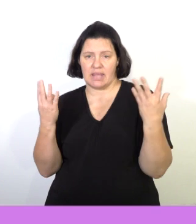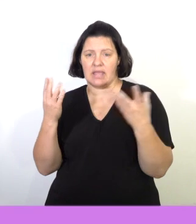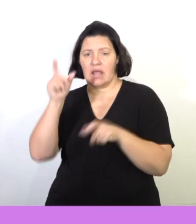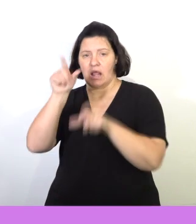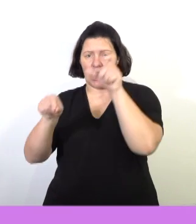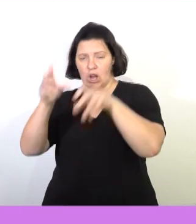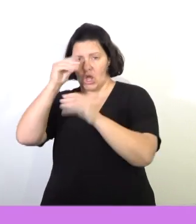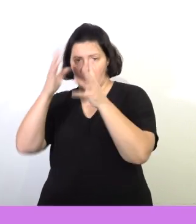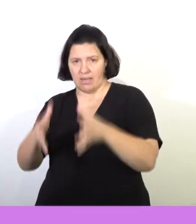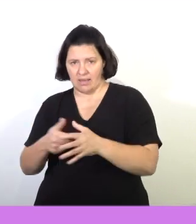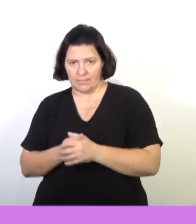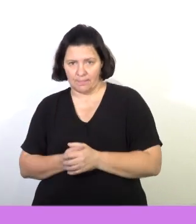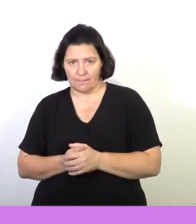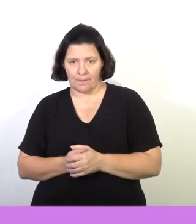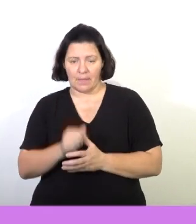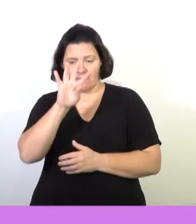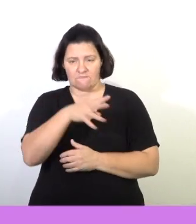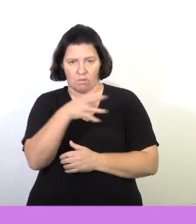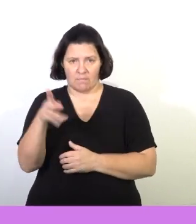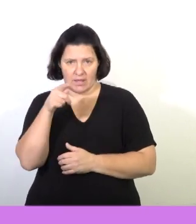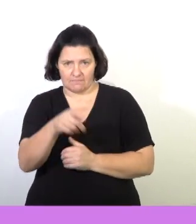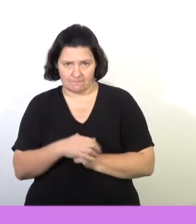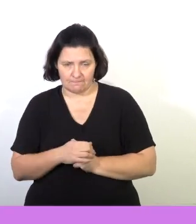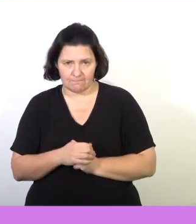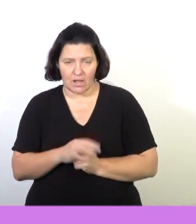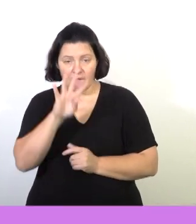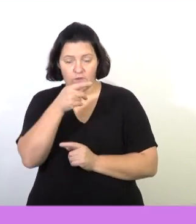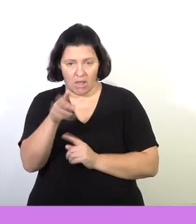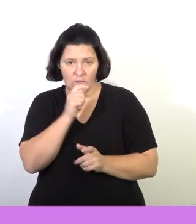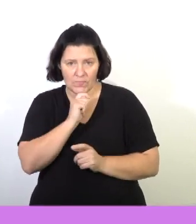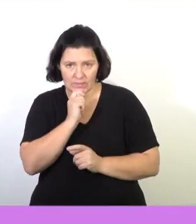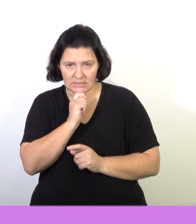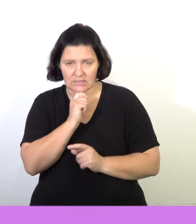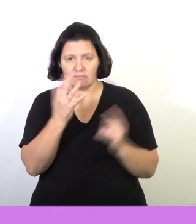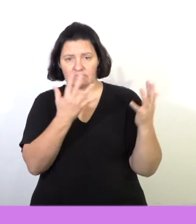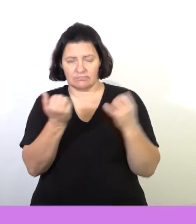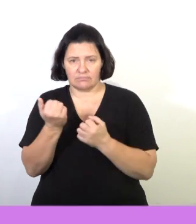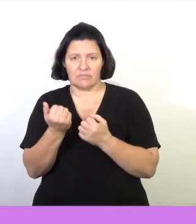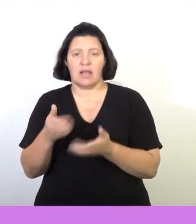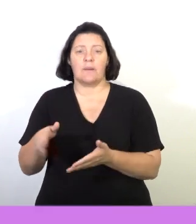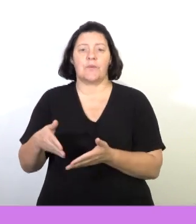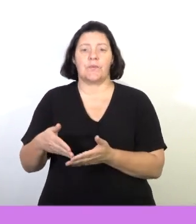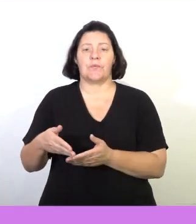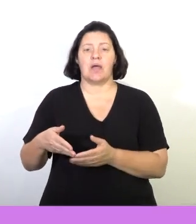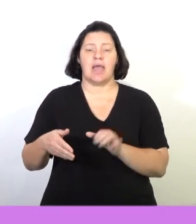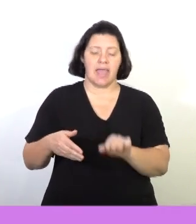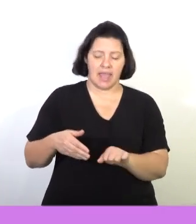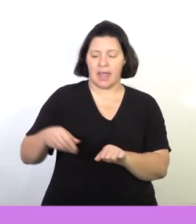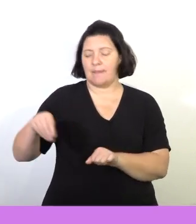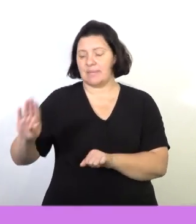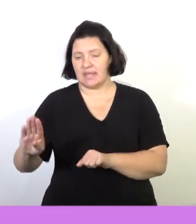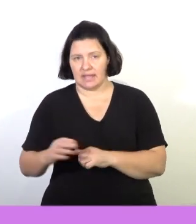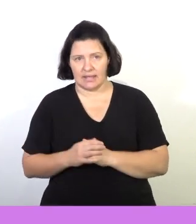the number of learners. That will be our formula. Use the formula to calculate the missing value